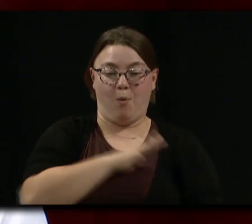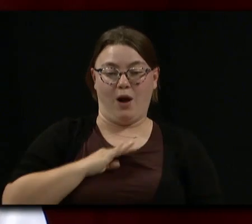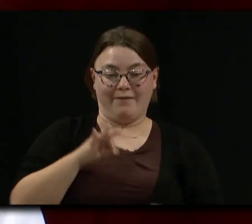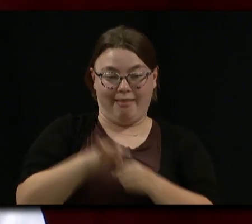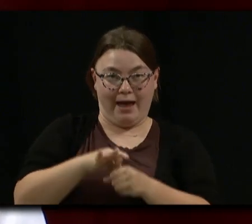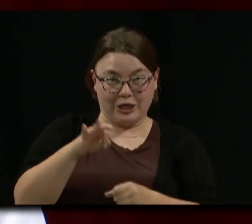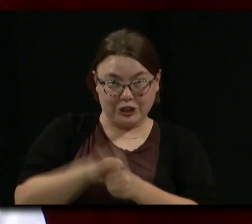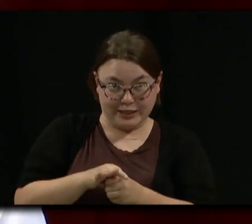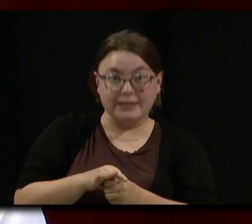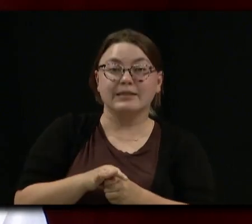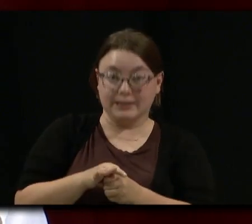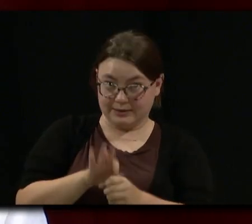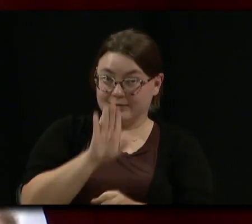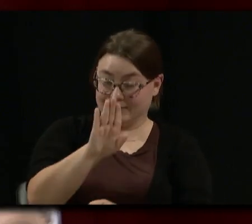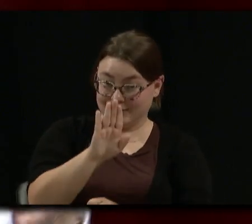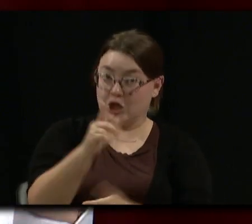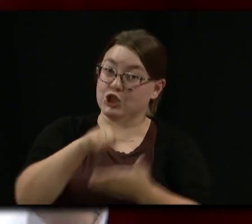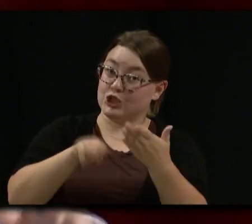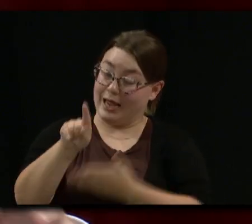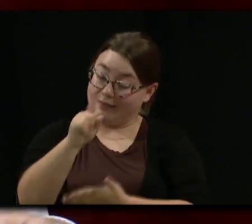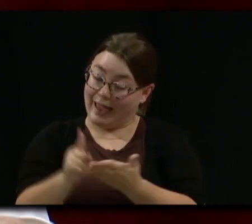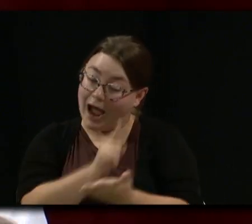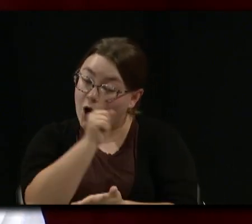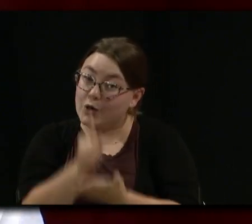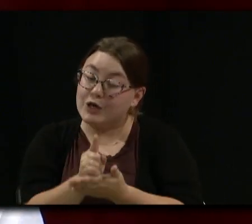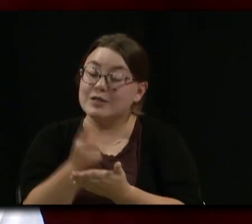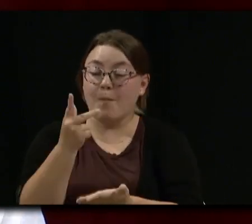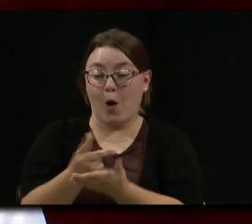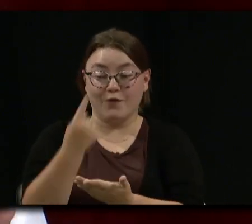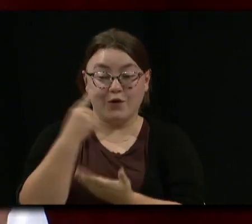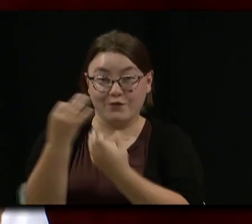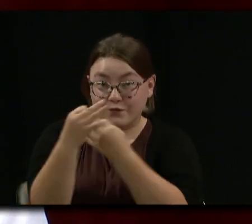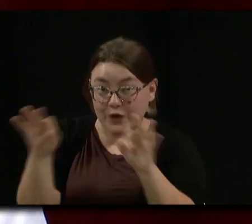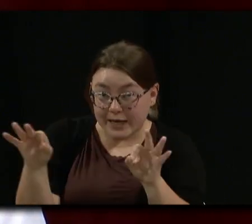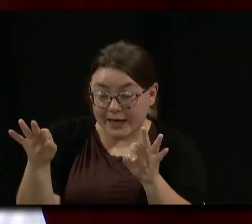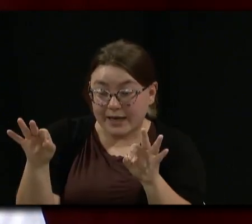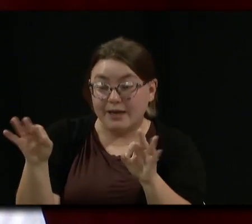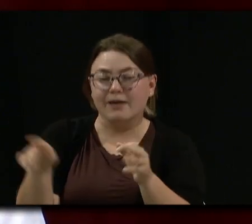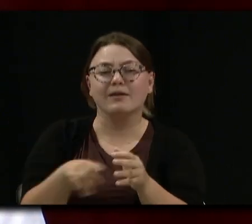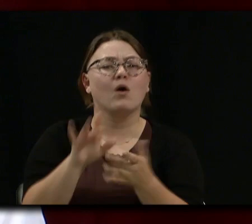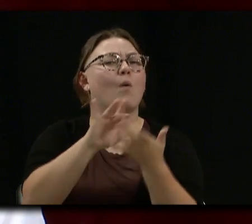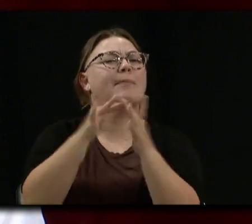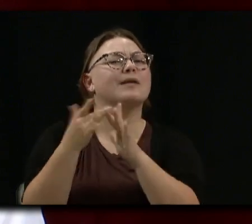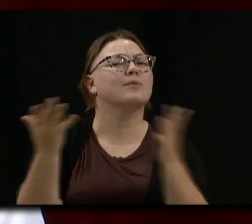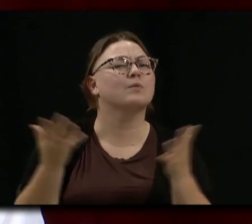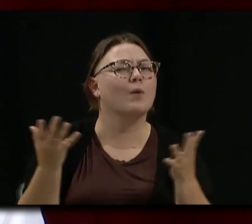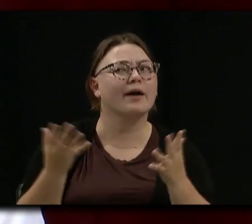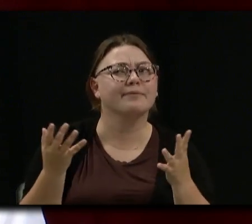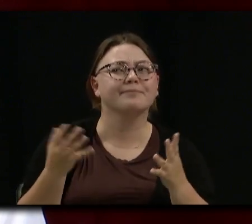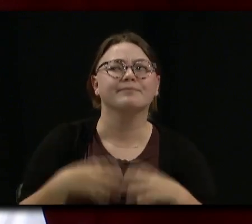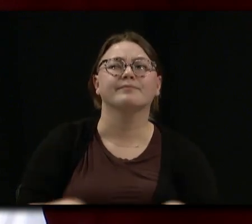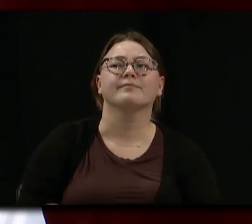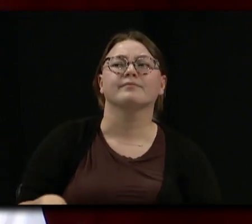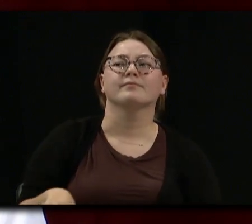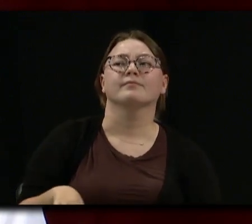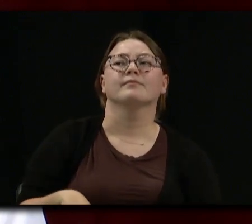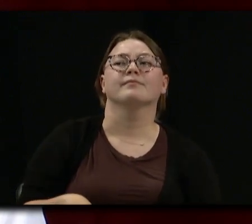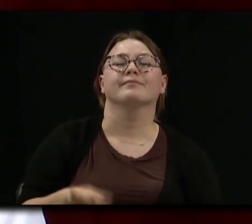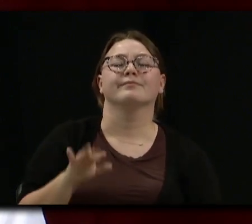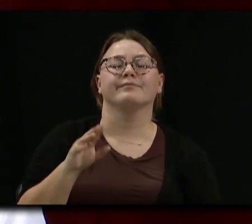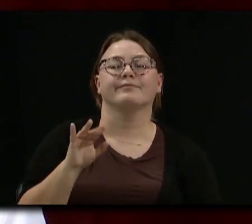make sure to check the hours before you come, but you can check the hours on the website. Remind us of the website address. The website is